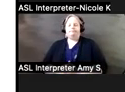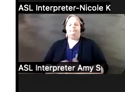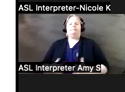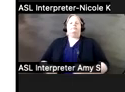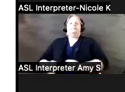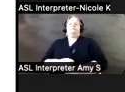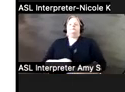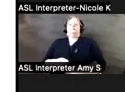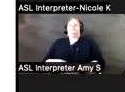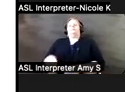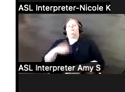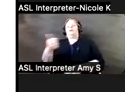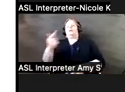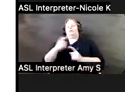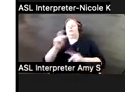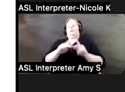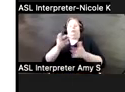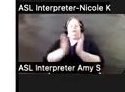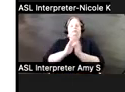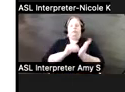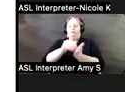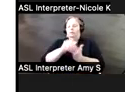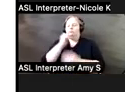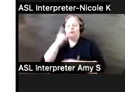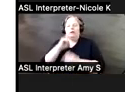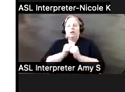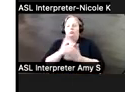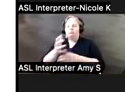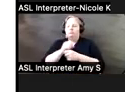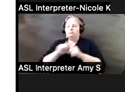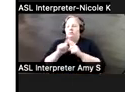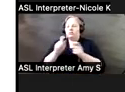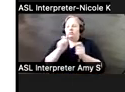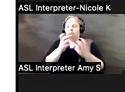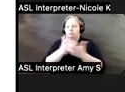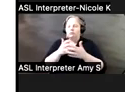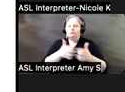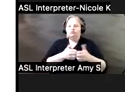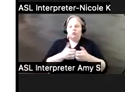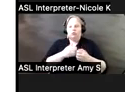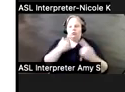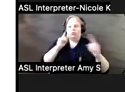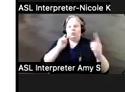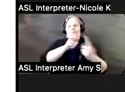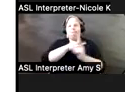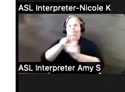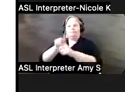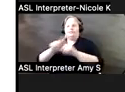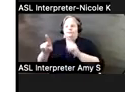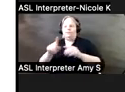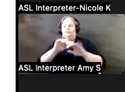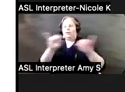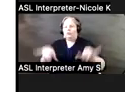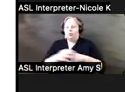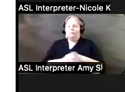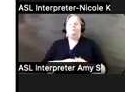And then finally, another question I get a lot is, how do we get these different adaptive controllers to work with these different consoles? For example, I talked about the Xbox